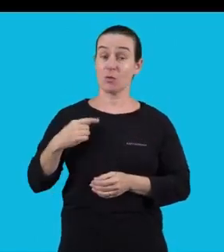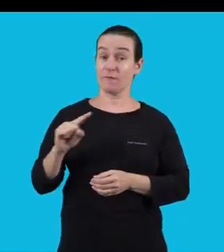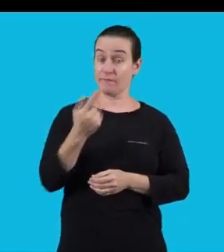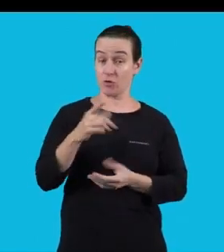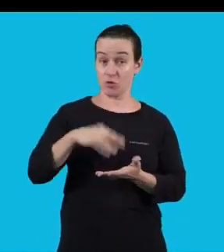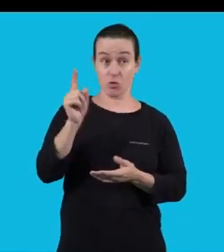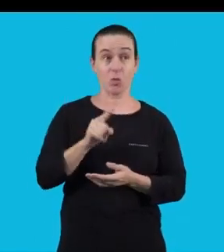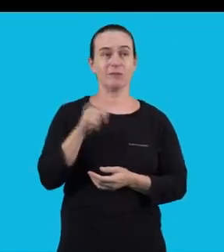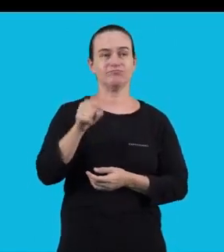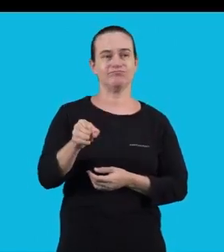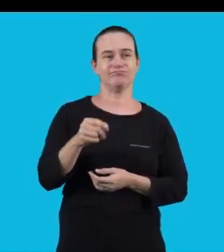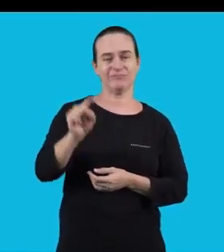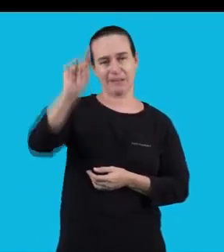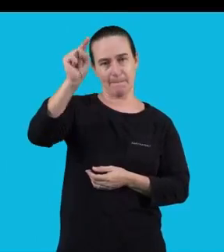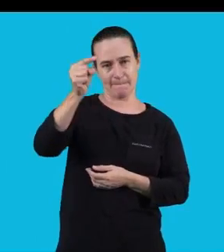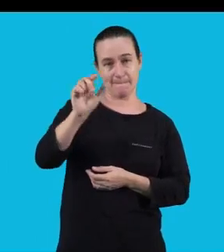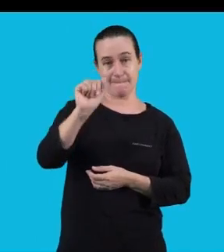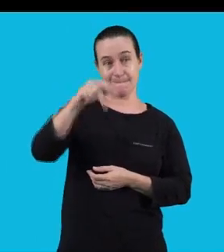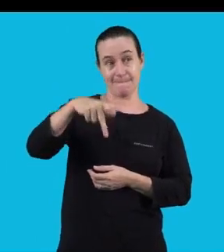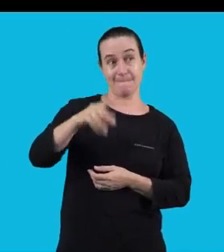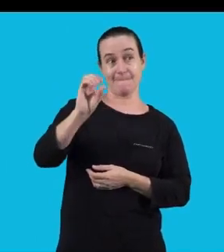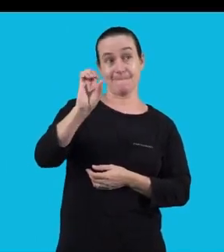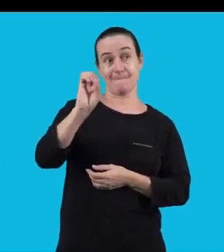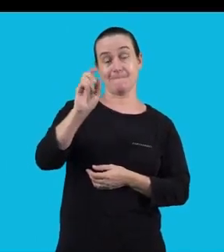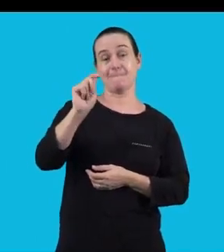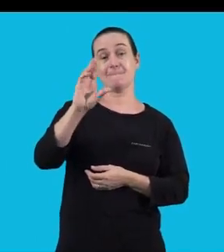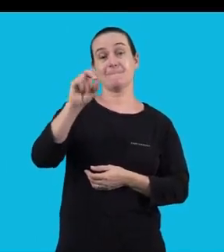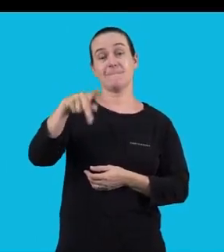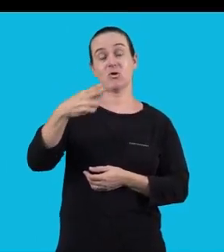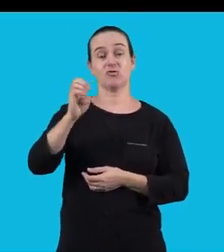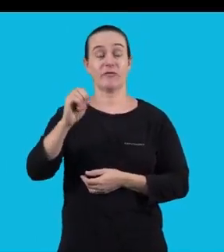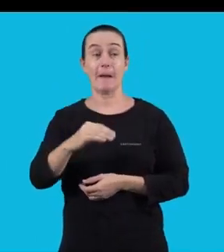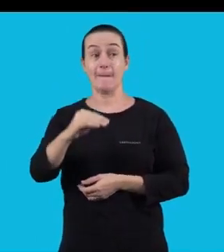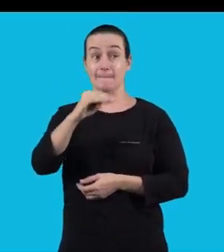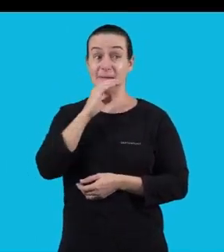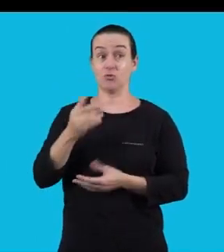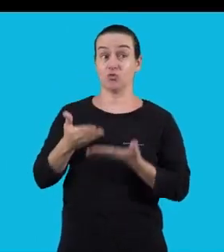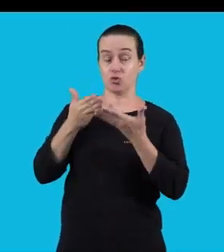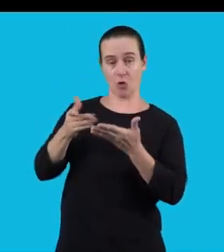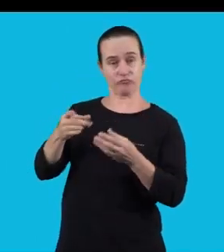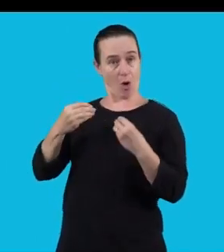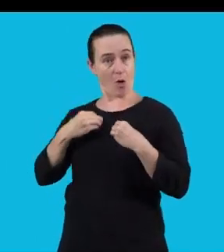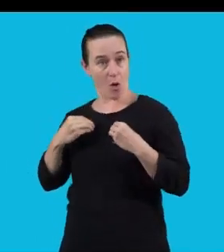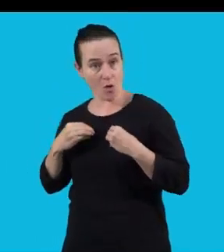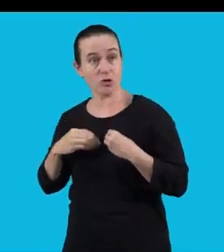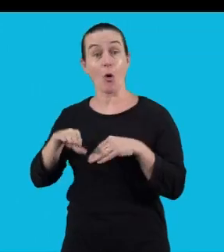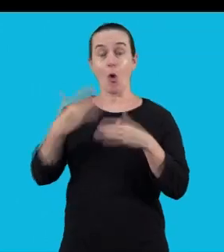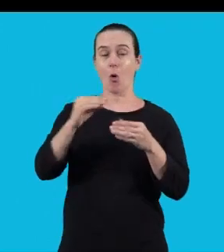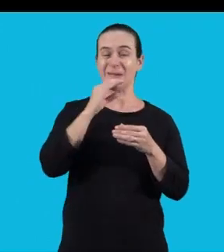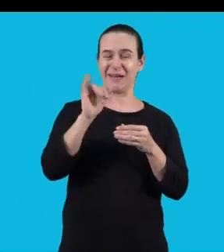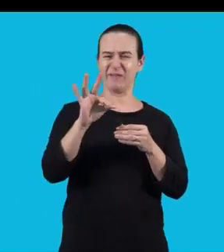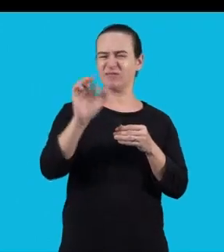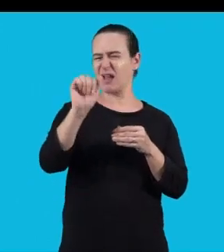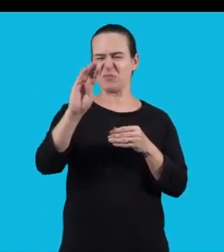at is the apostrophe. An apostrophe is used to show possession or ownership and to indicate the omission of letters